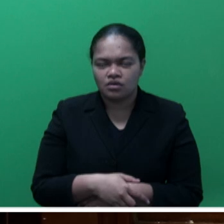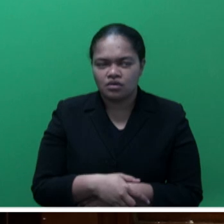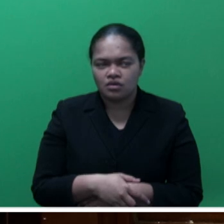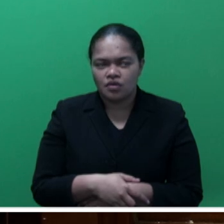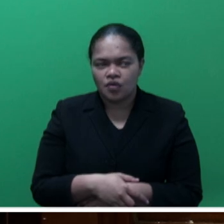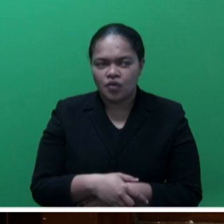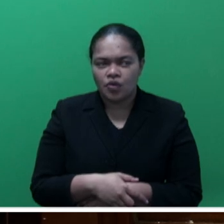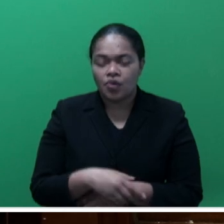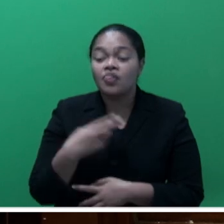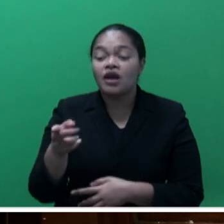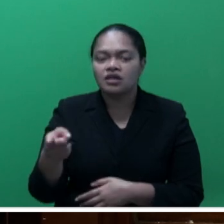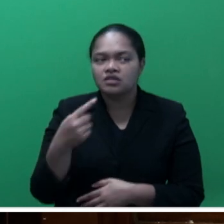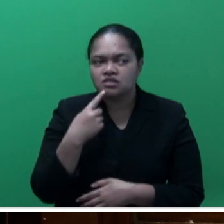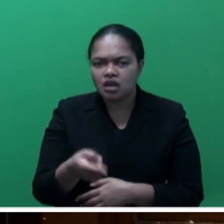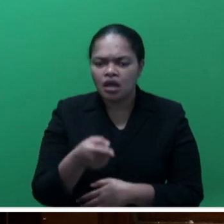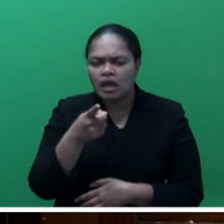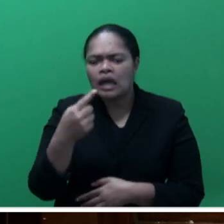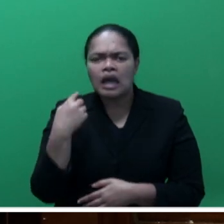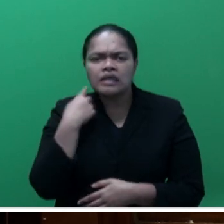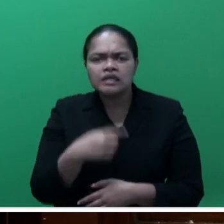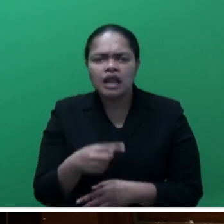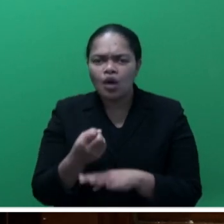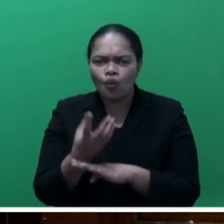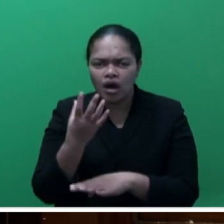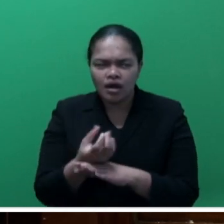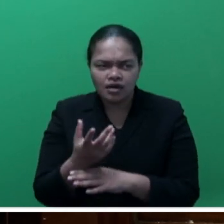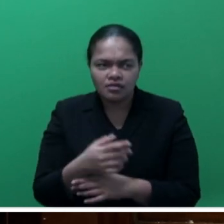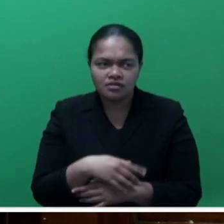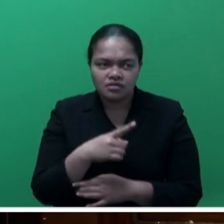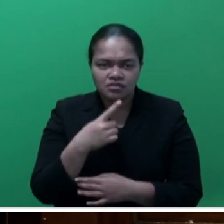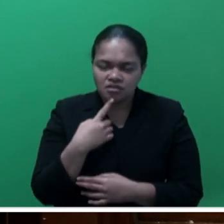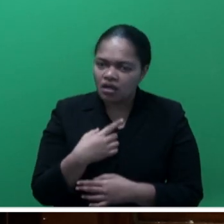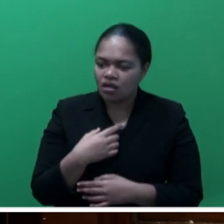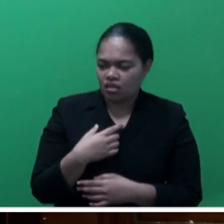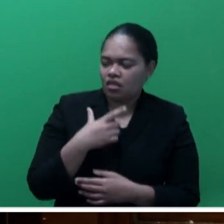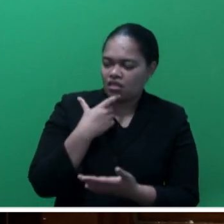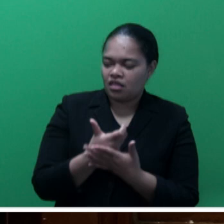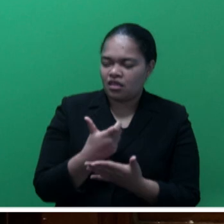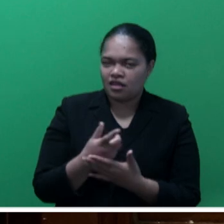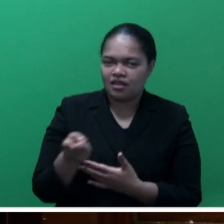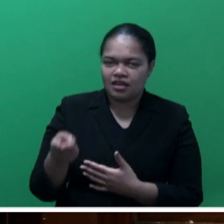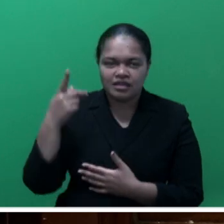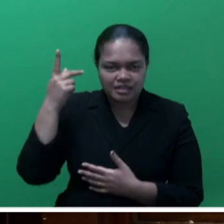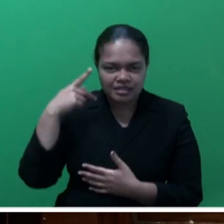And then went on to say, "That's a killer whale." Boy, kindergarten.